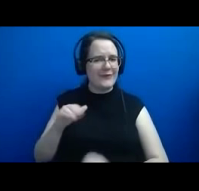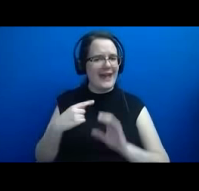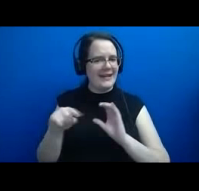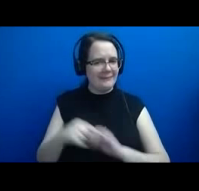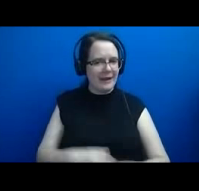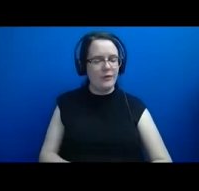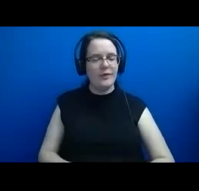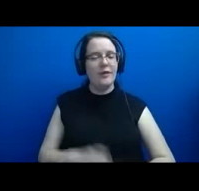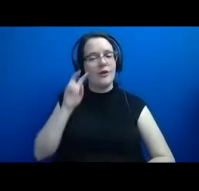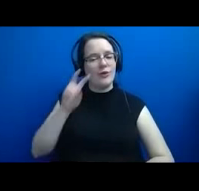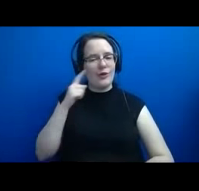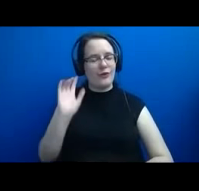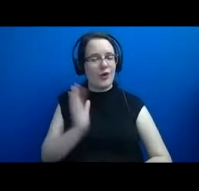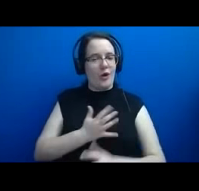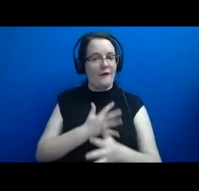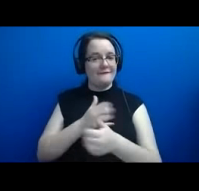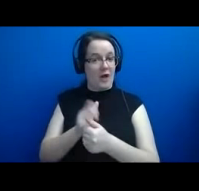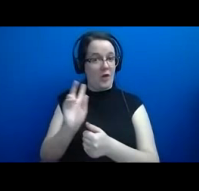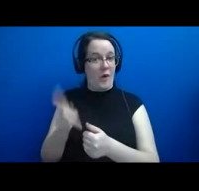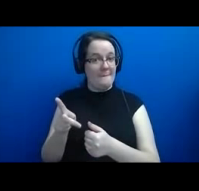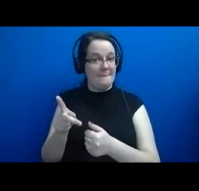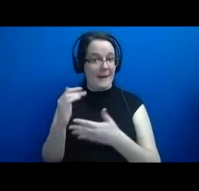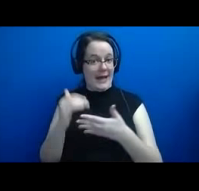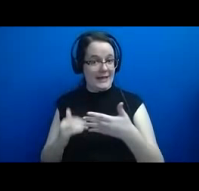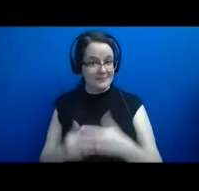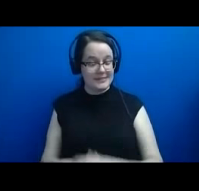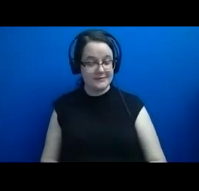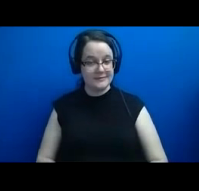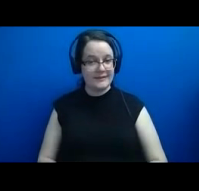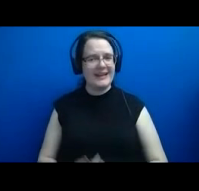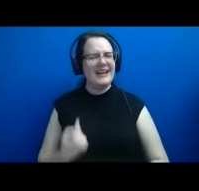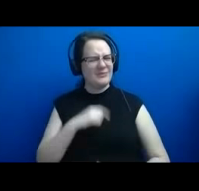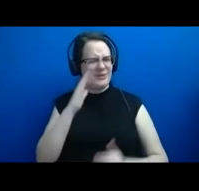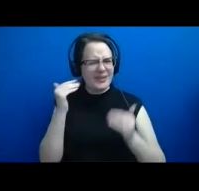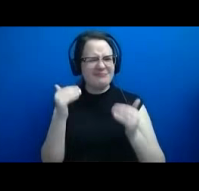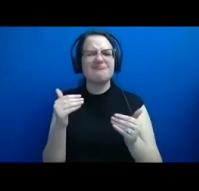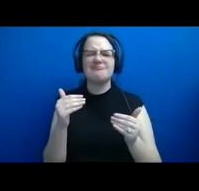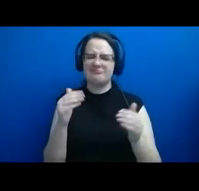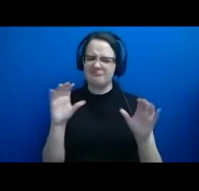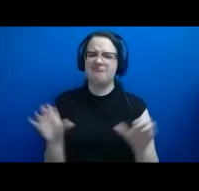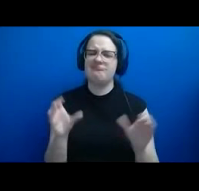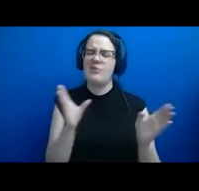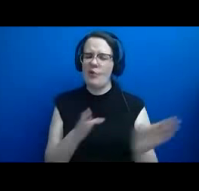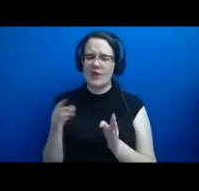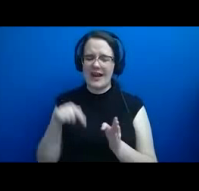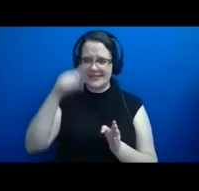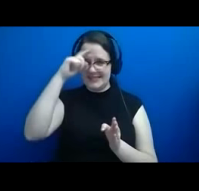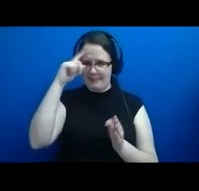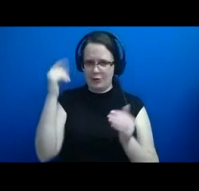our follow-up items. And we will organize this summer and go and speak to school board and the